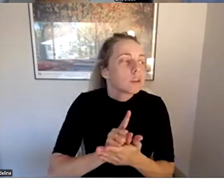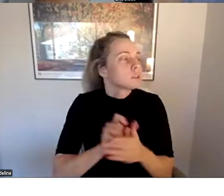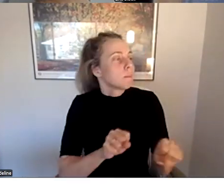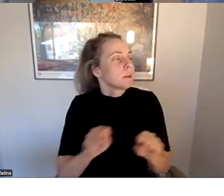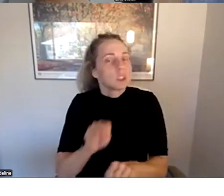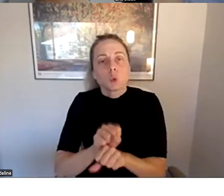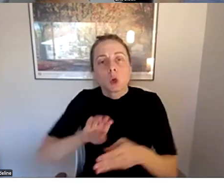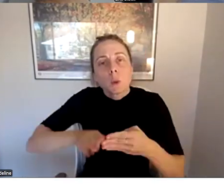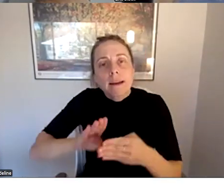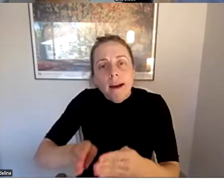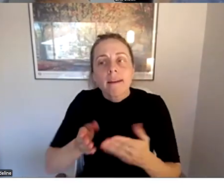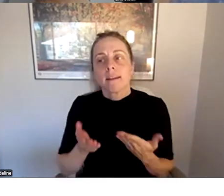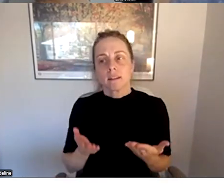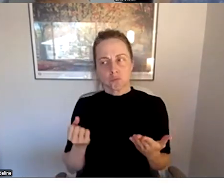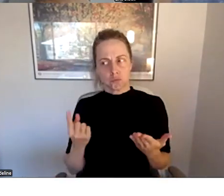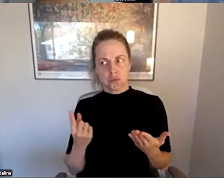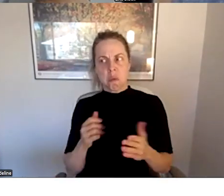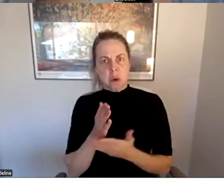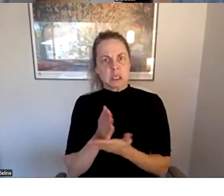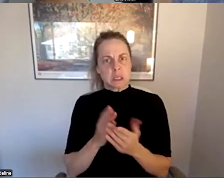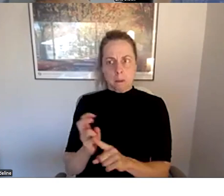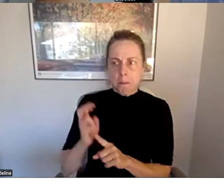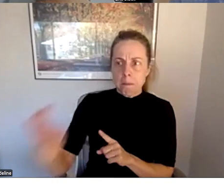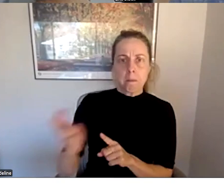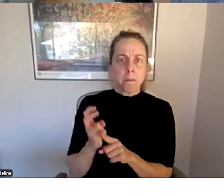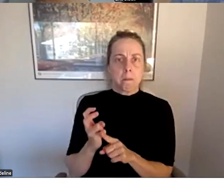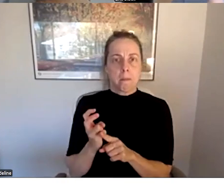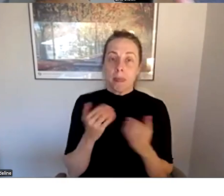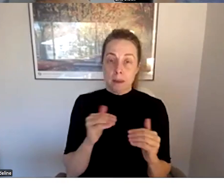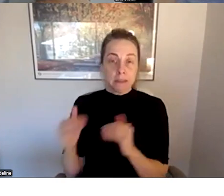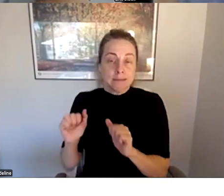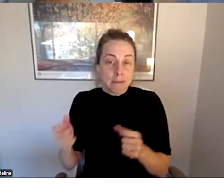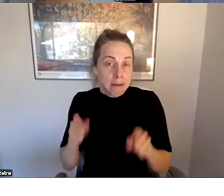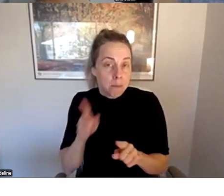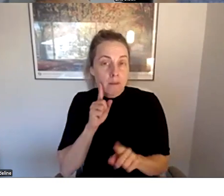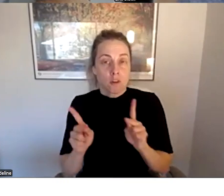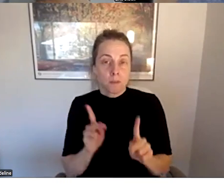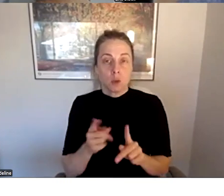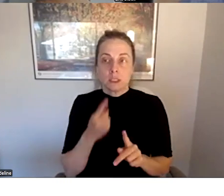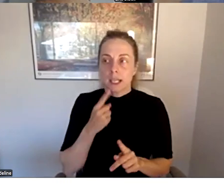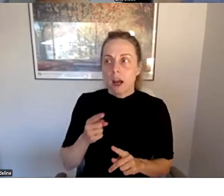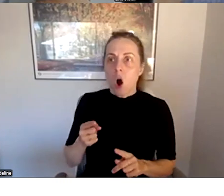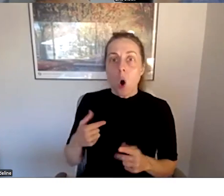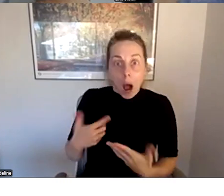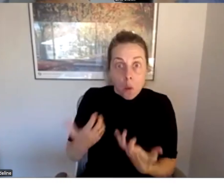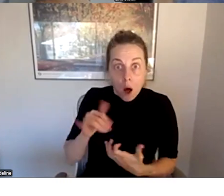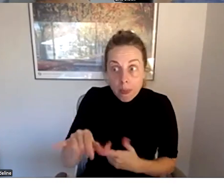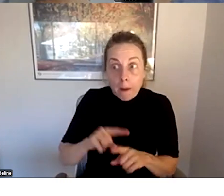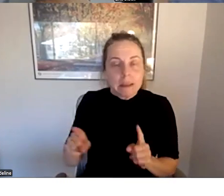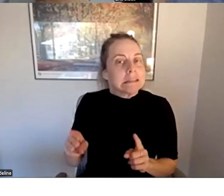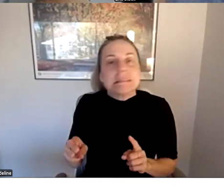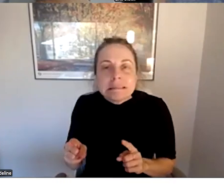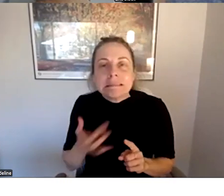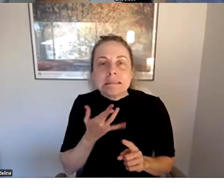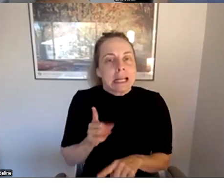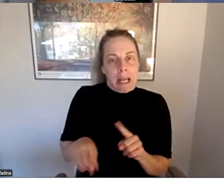not understanding that there can be some transportation limitations that really occur from people being able to say yes. And you really have people who want to be authentic